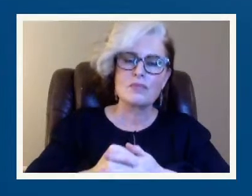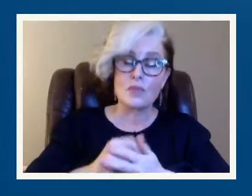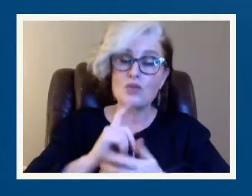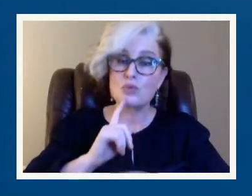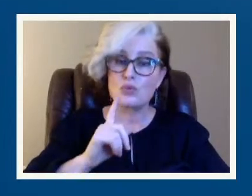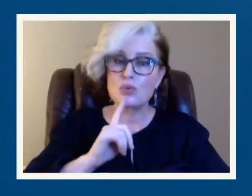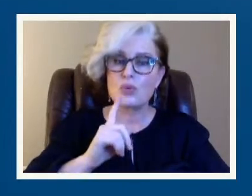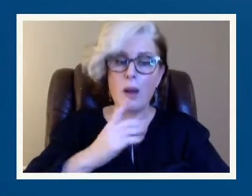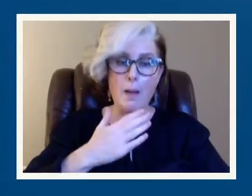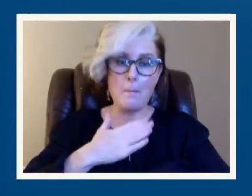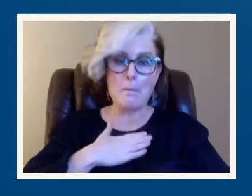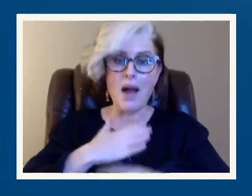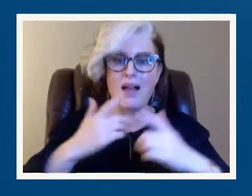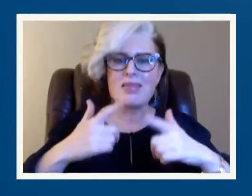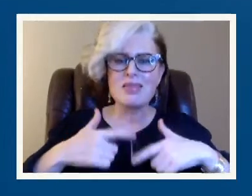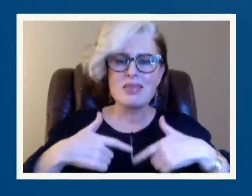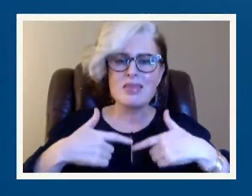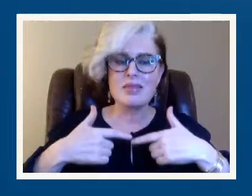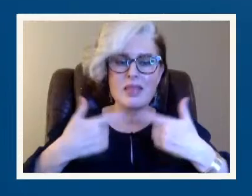In fact, my life was